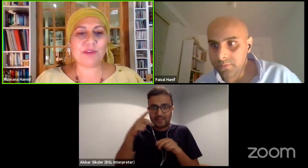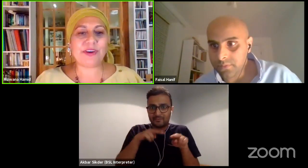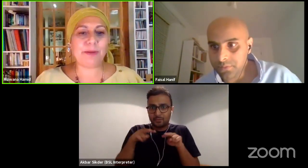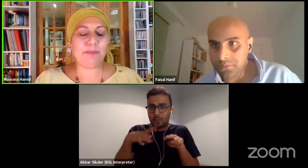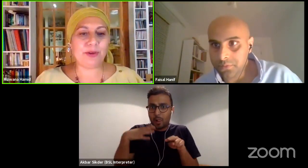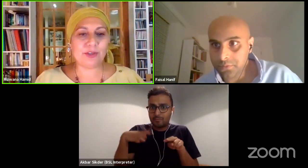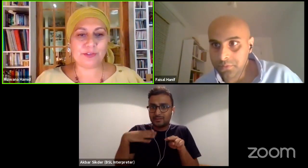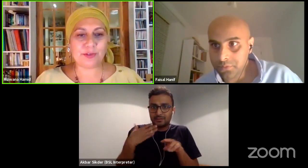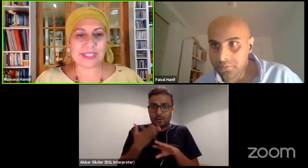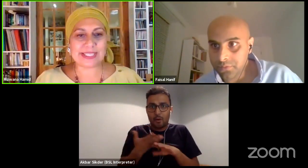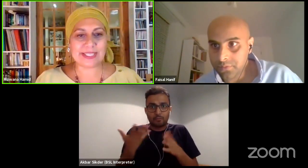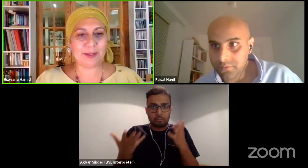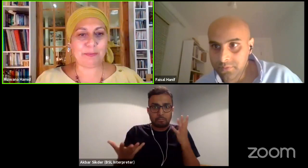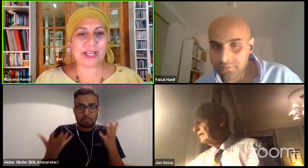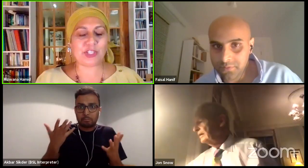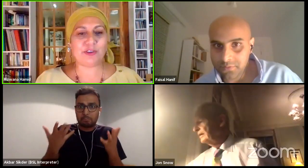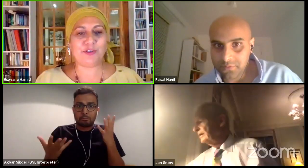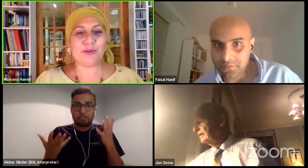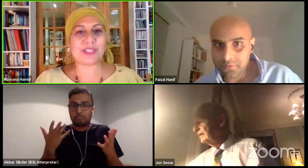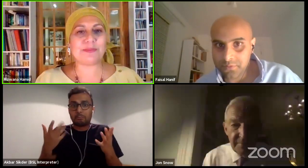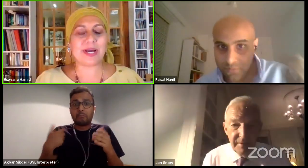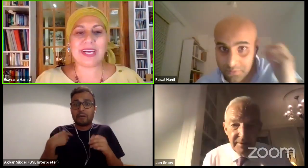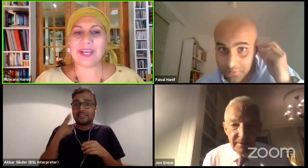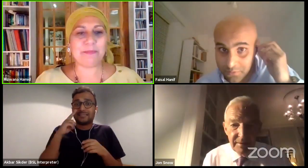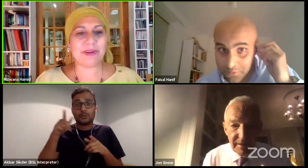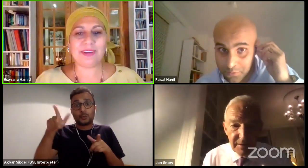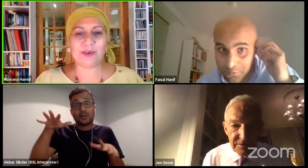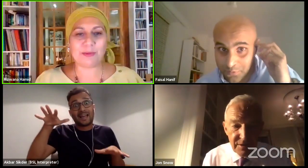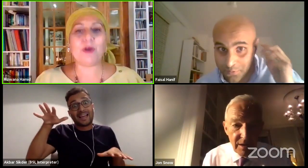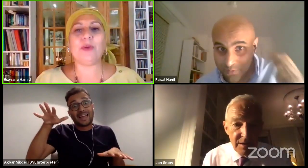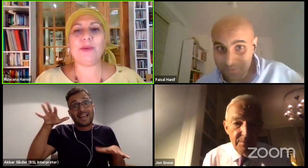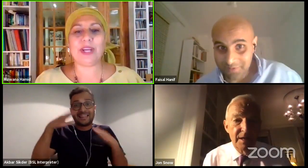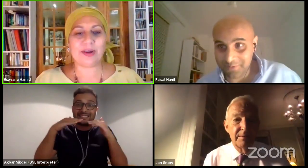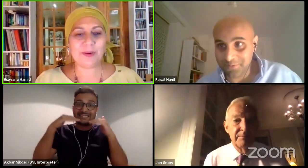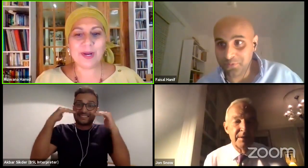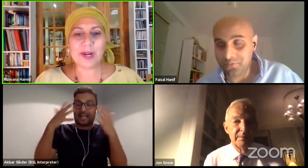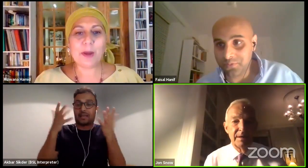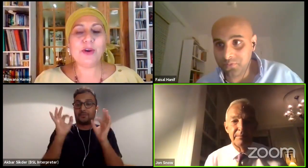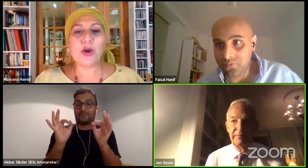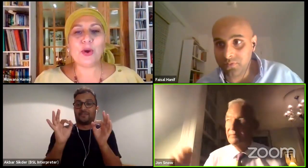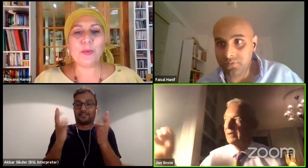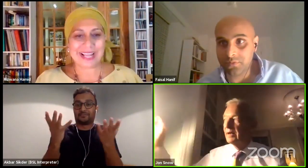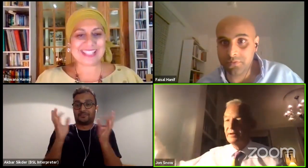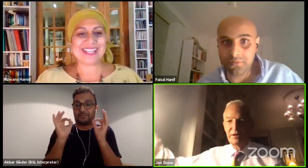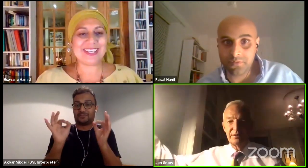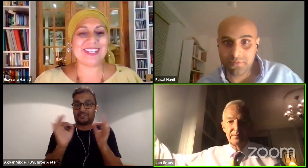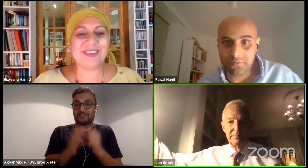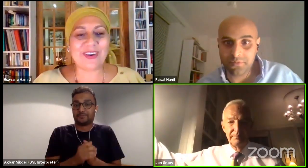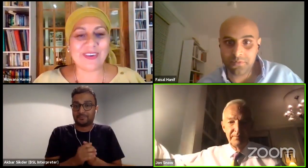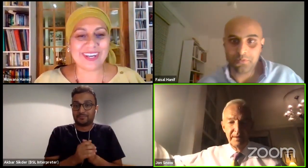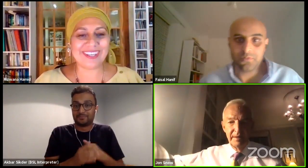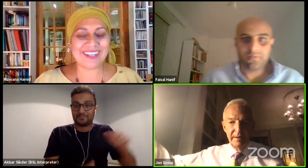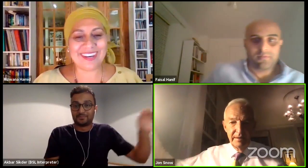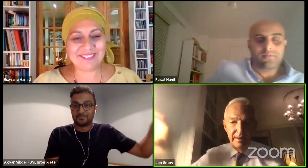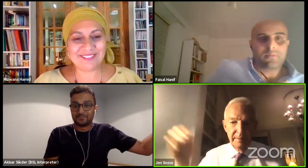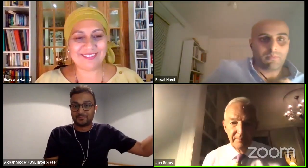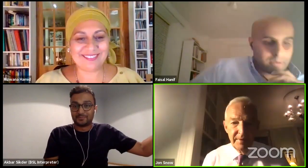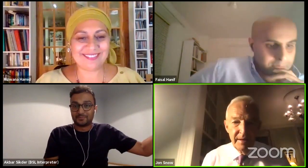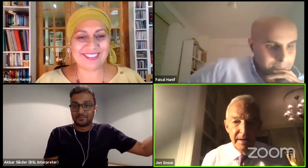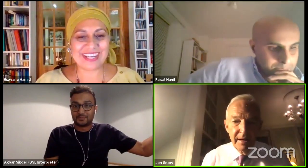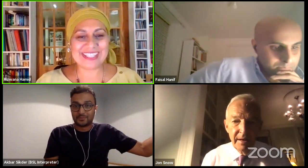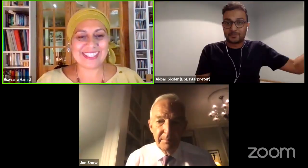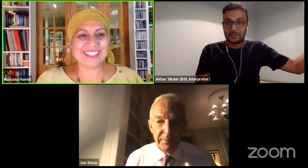just got a very beautiful still picture of you smiling, but you're not. Oh, here we go. Yeah. No, that's it. You're on. Yeah.